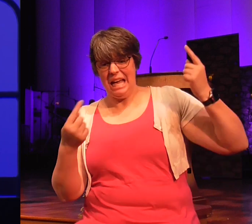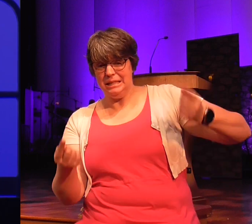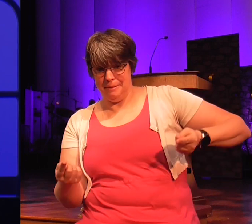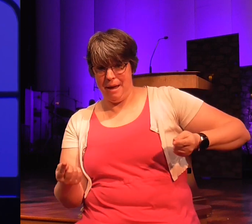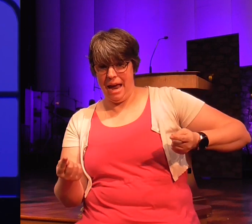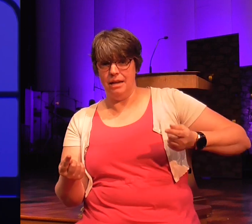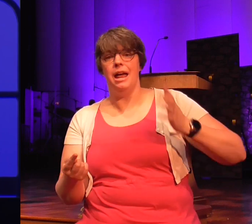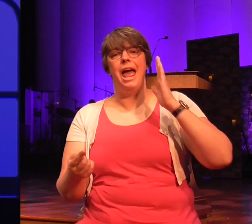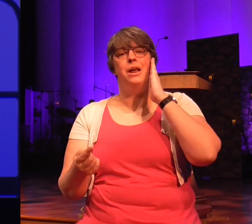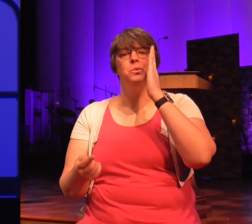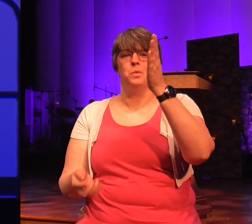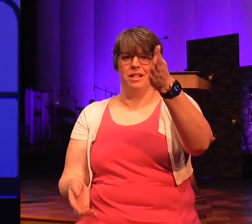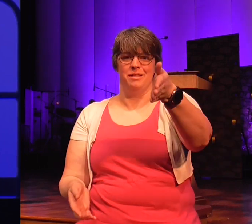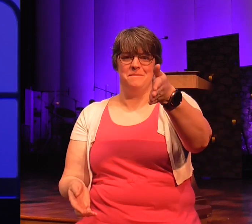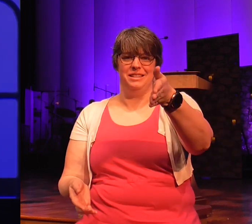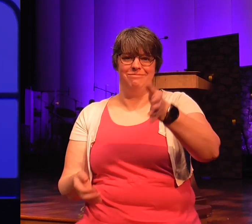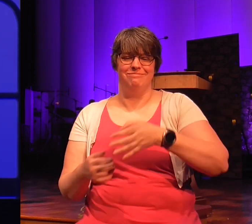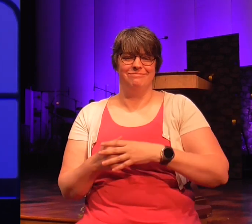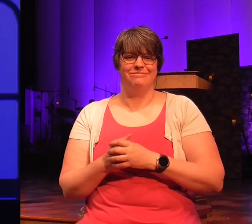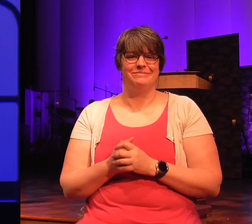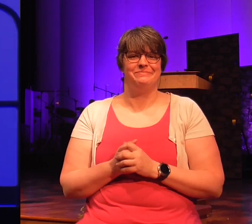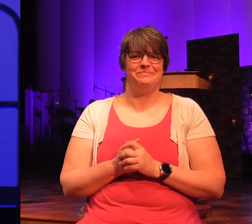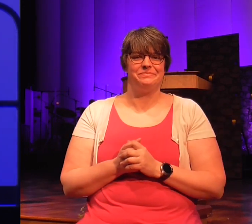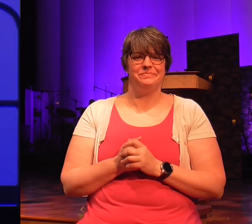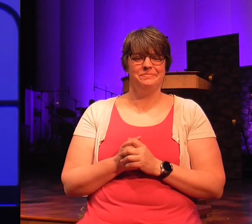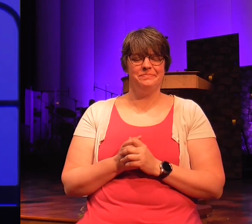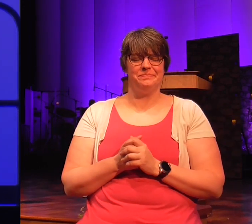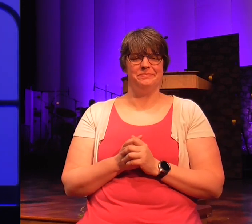all that is yet to be.